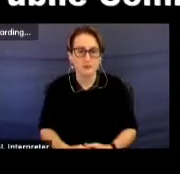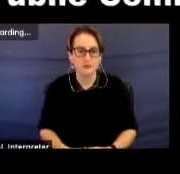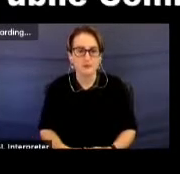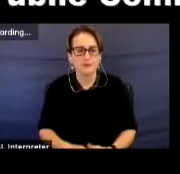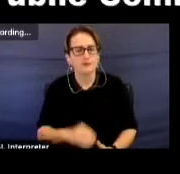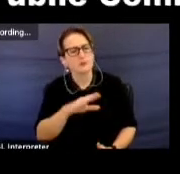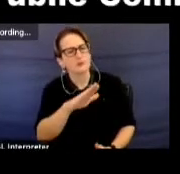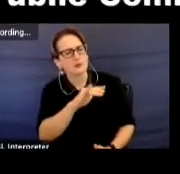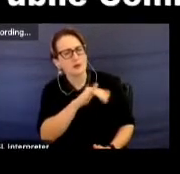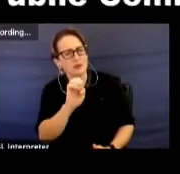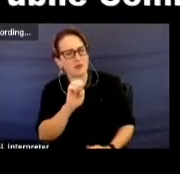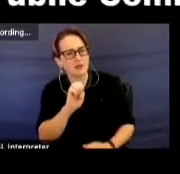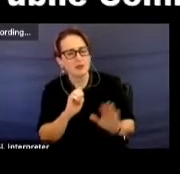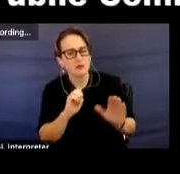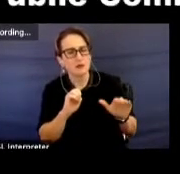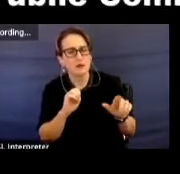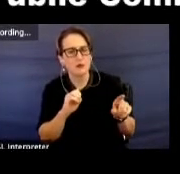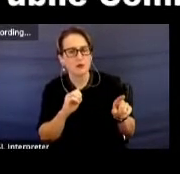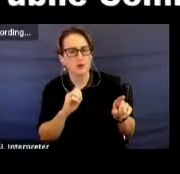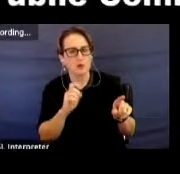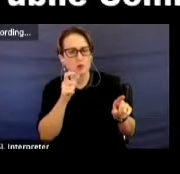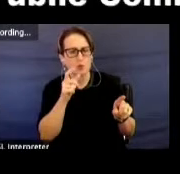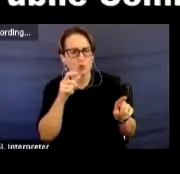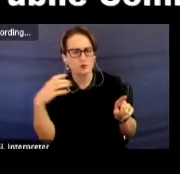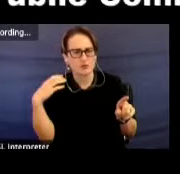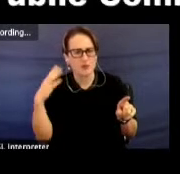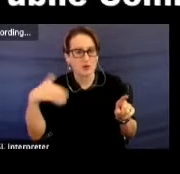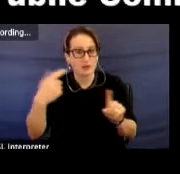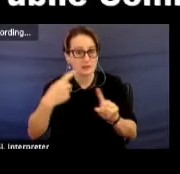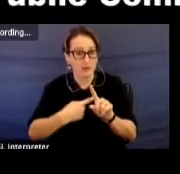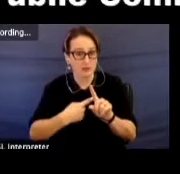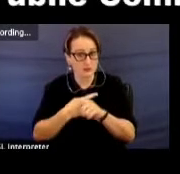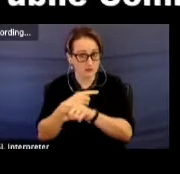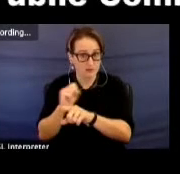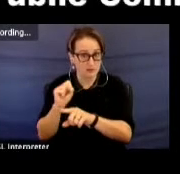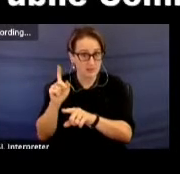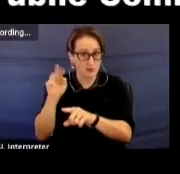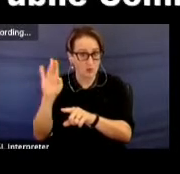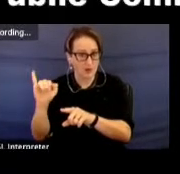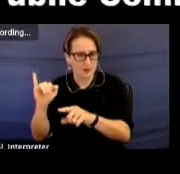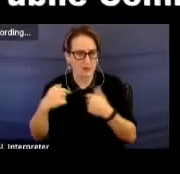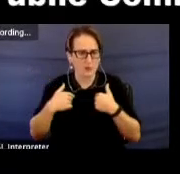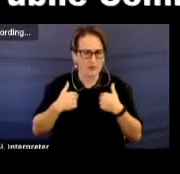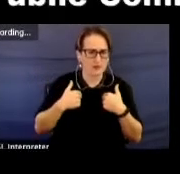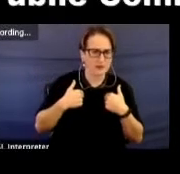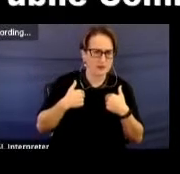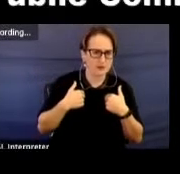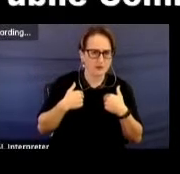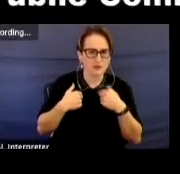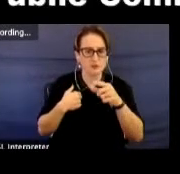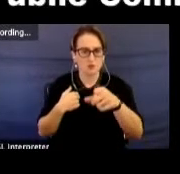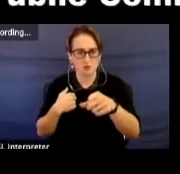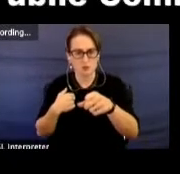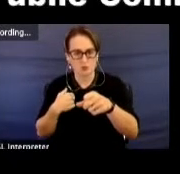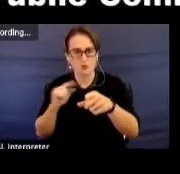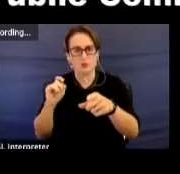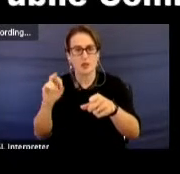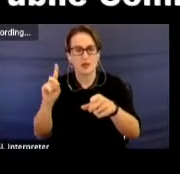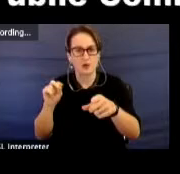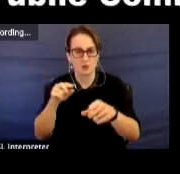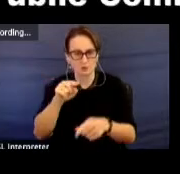Commissioner Yee, who's the chair for next month? Is it Commissioner Sadwani or is it myself? It is can't you, remember. Commissioner Toledo.